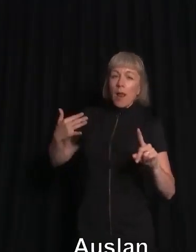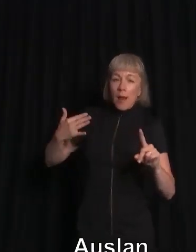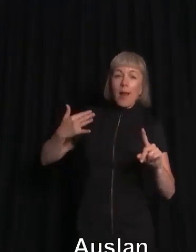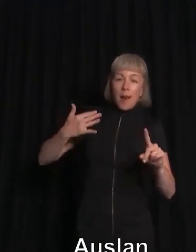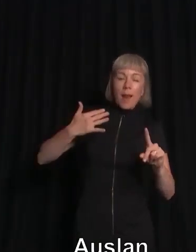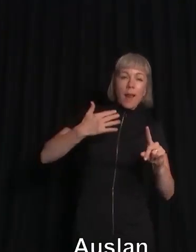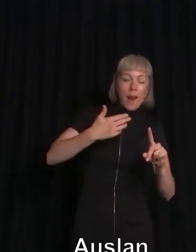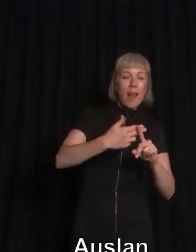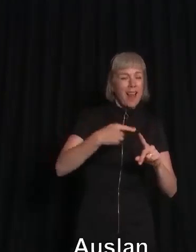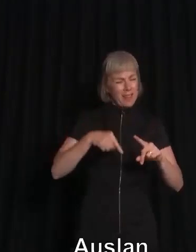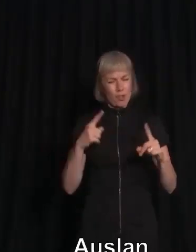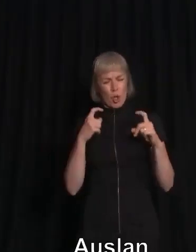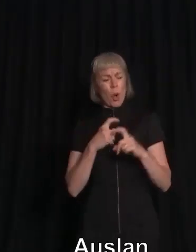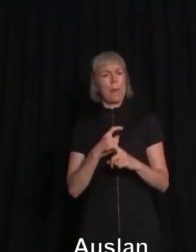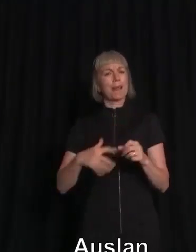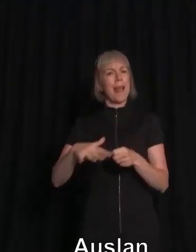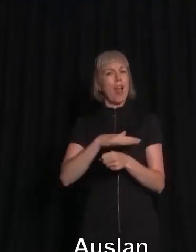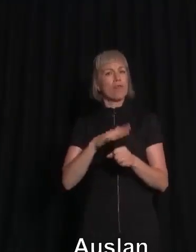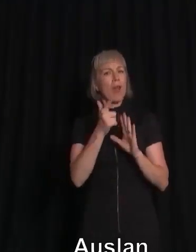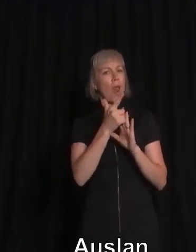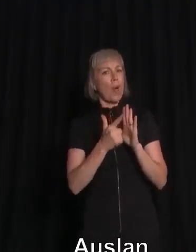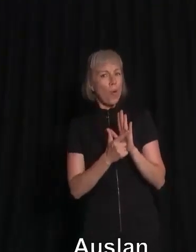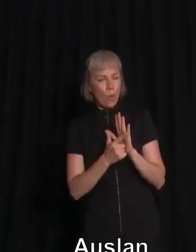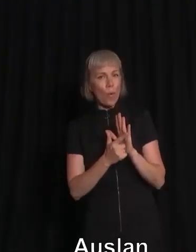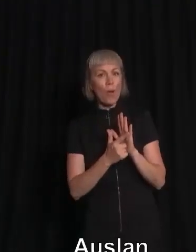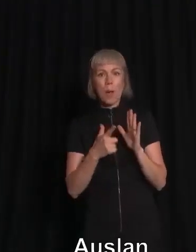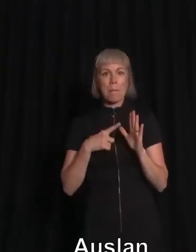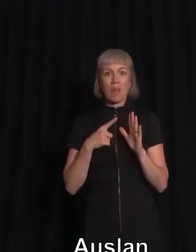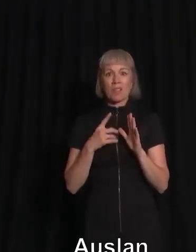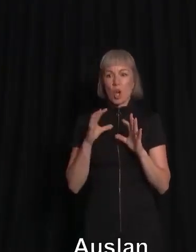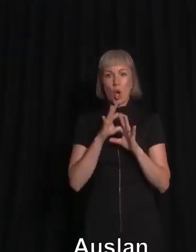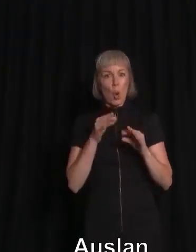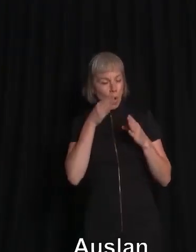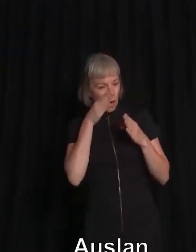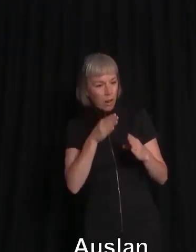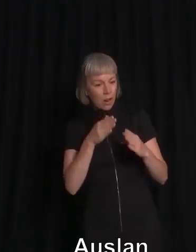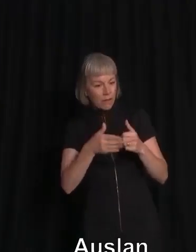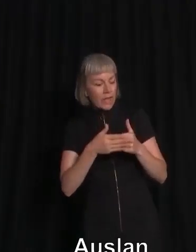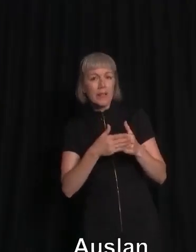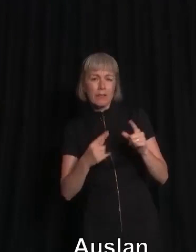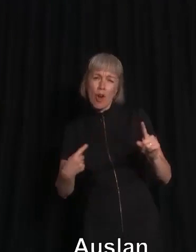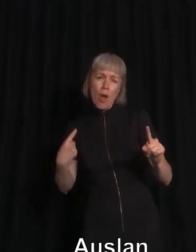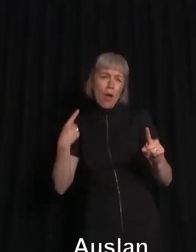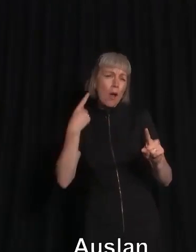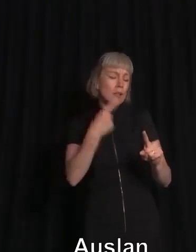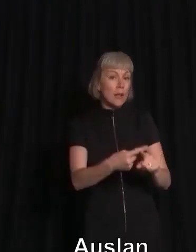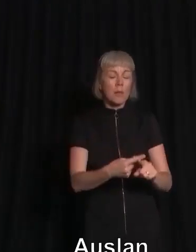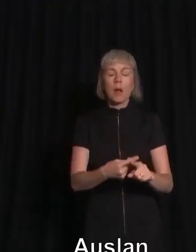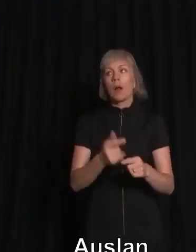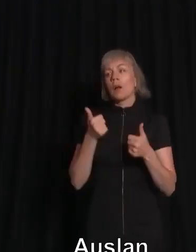this area of law has been so neglected. And I'm really grateful for them doing